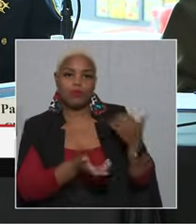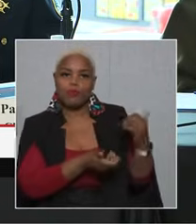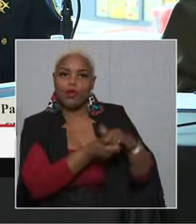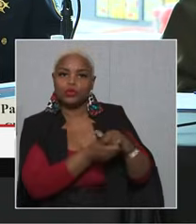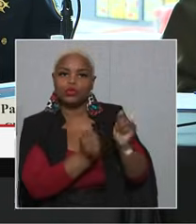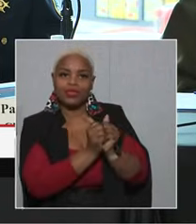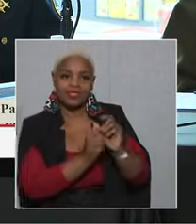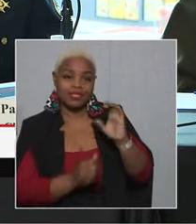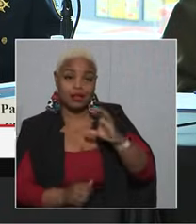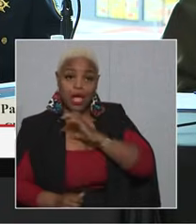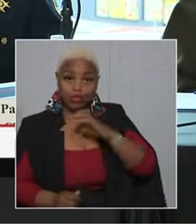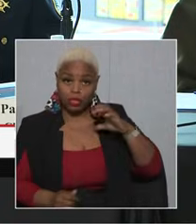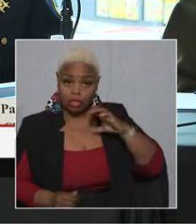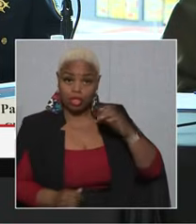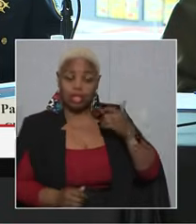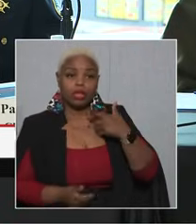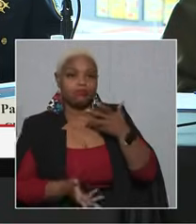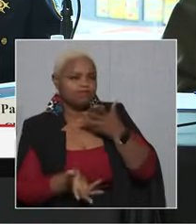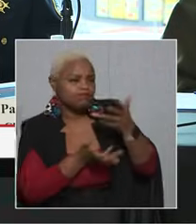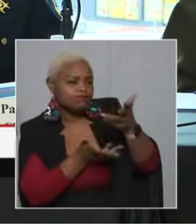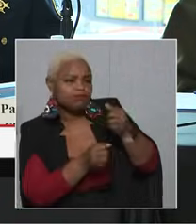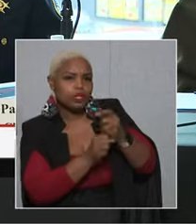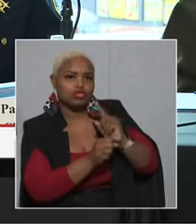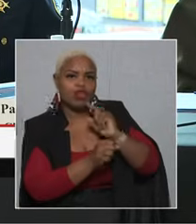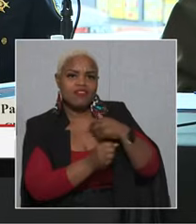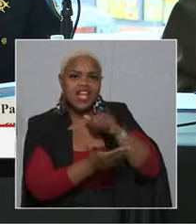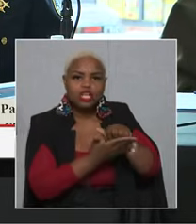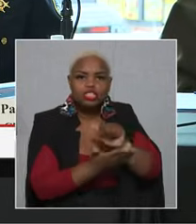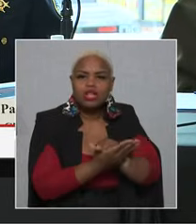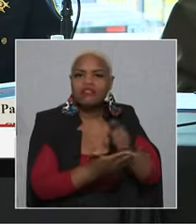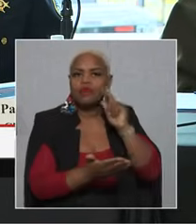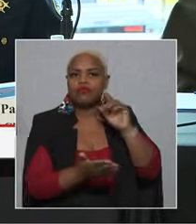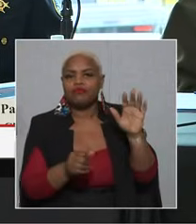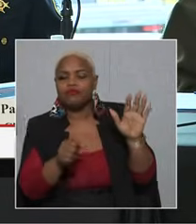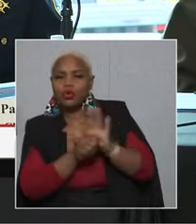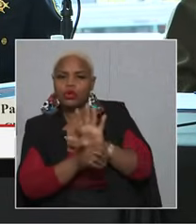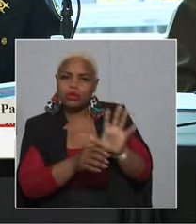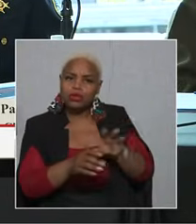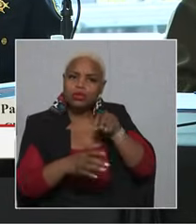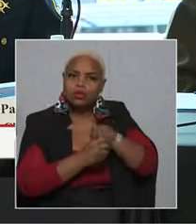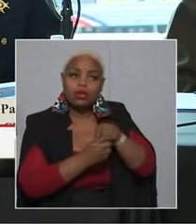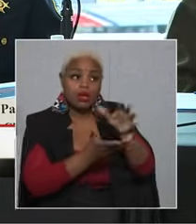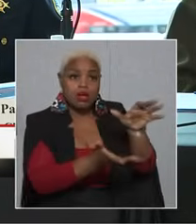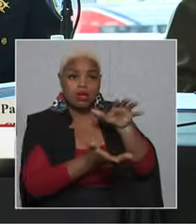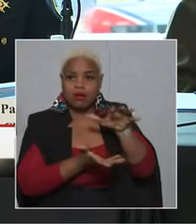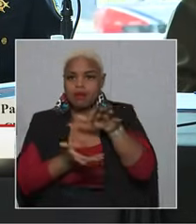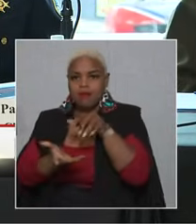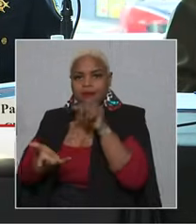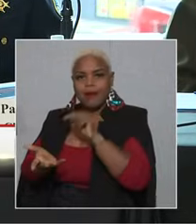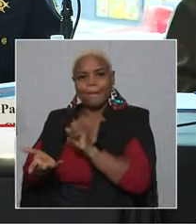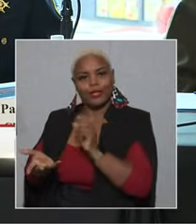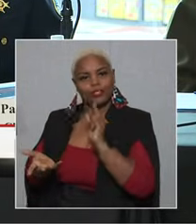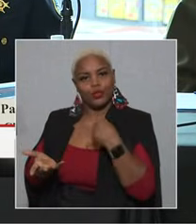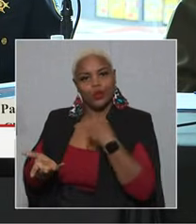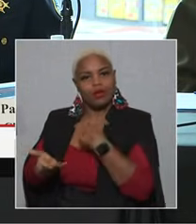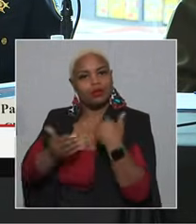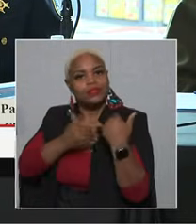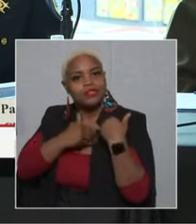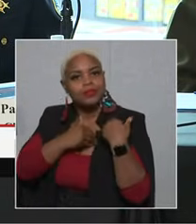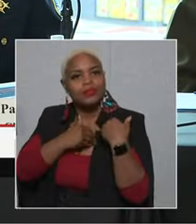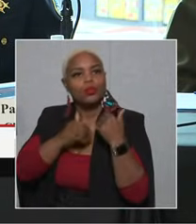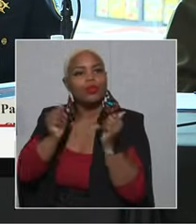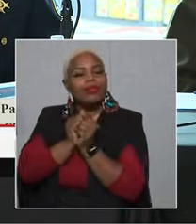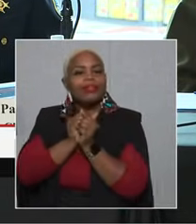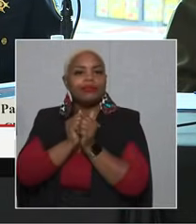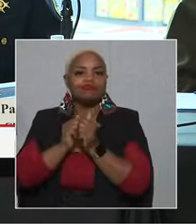needed, comprehensive legislation that reset our accountability